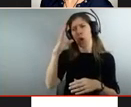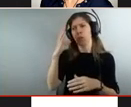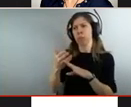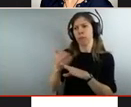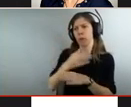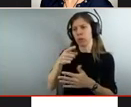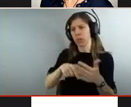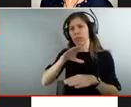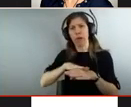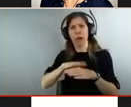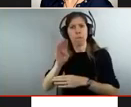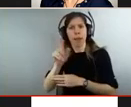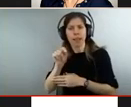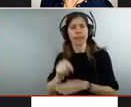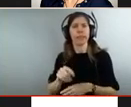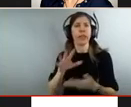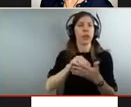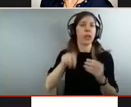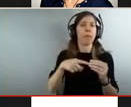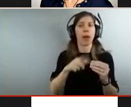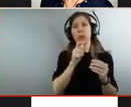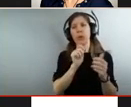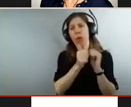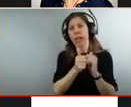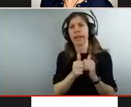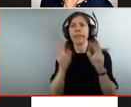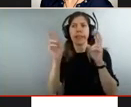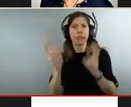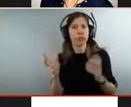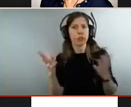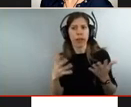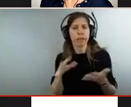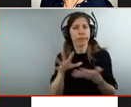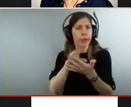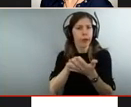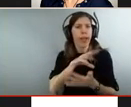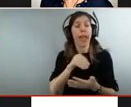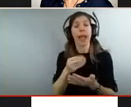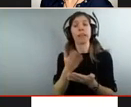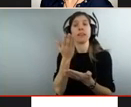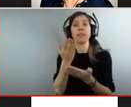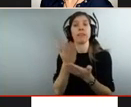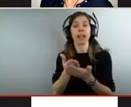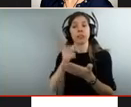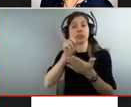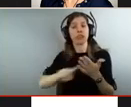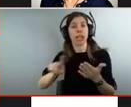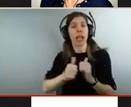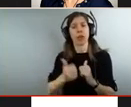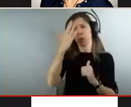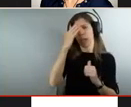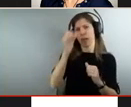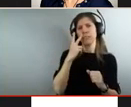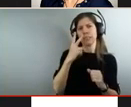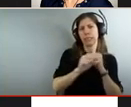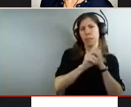learning about candidates and issues, and also some fact-checking strategies for how you can determine some of the ads that you